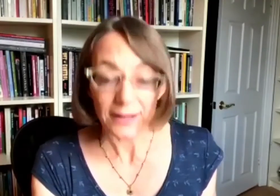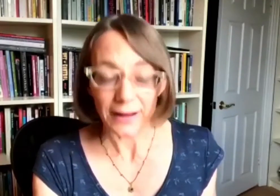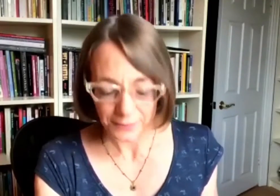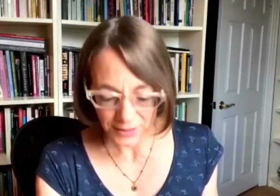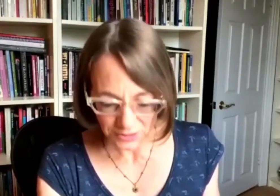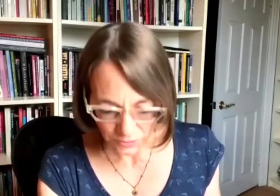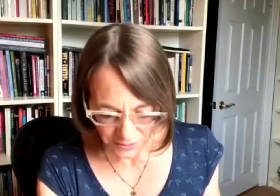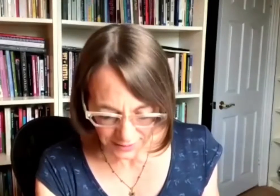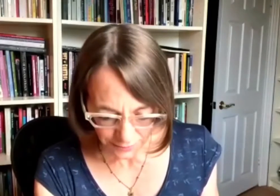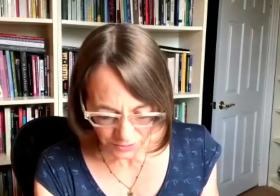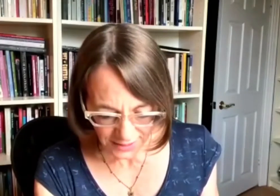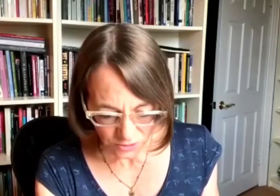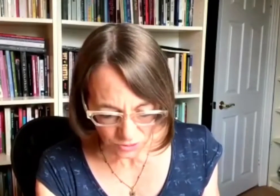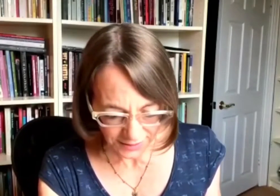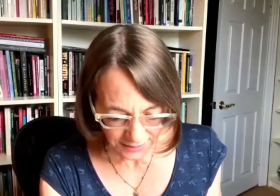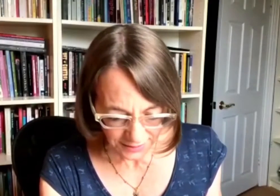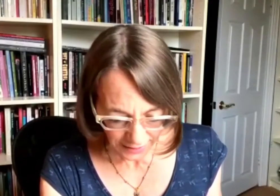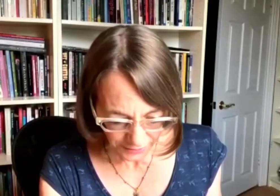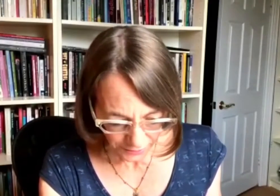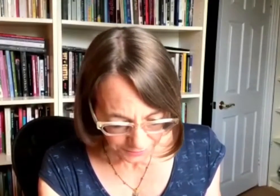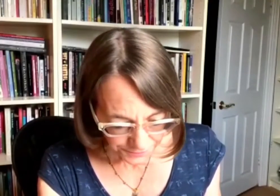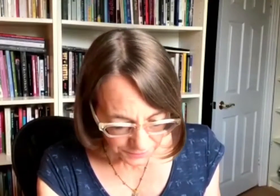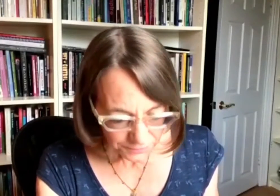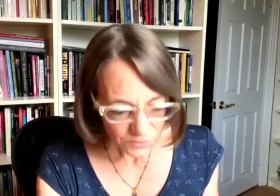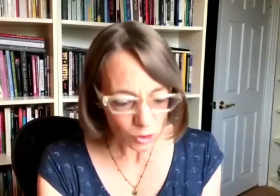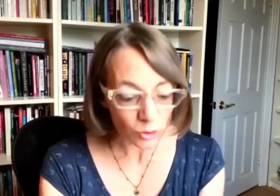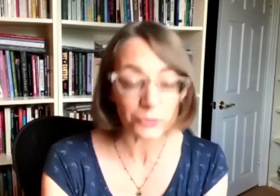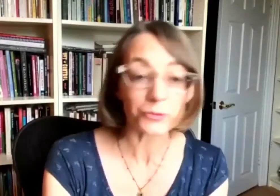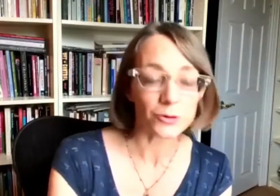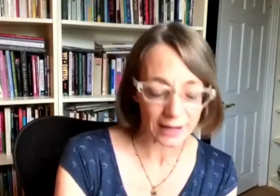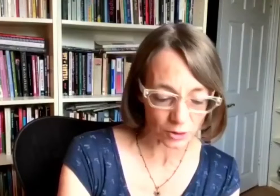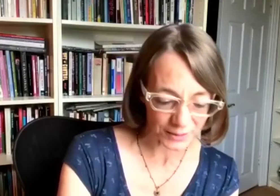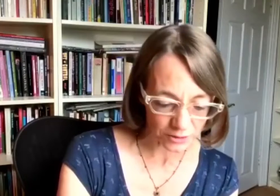publications as a co-editor.